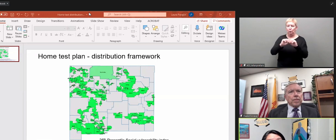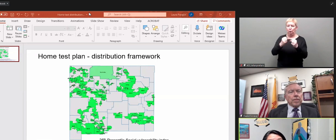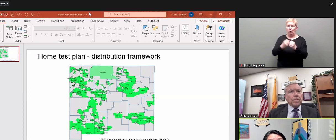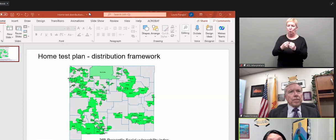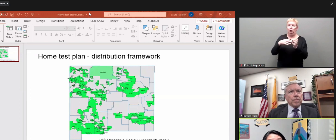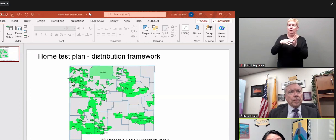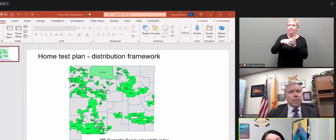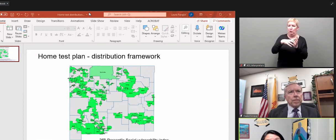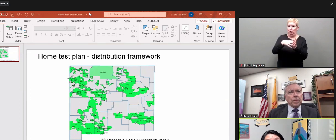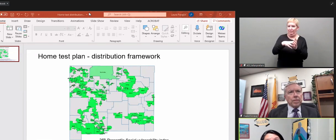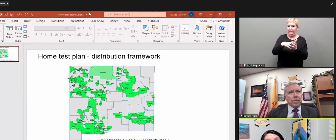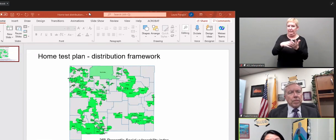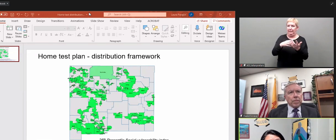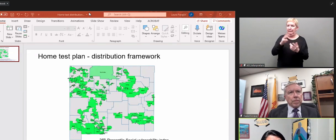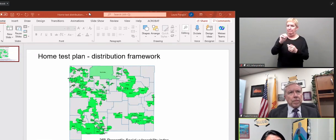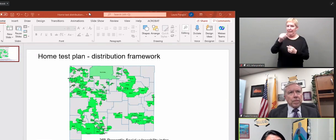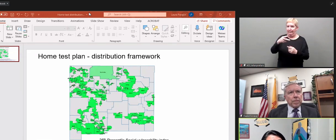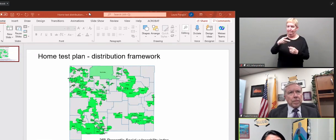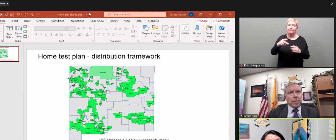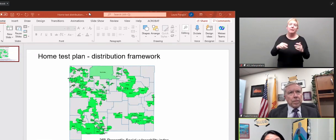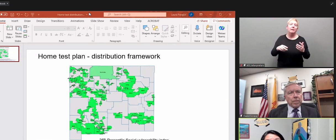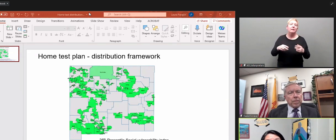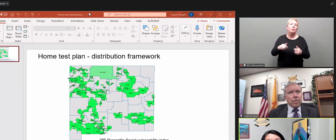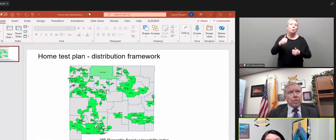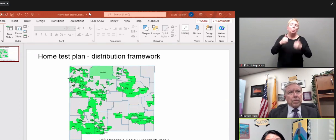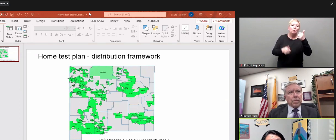So this is a map of all the high zip codes